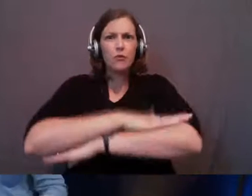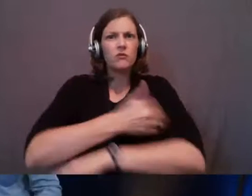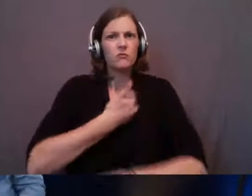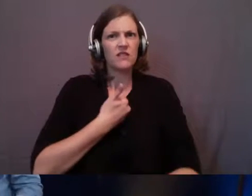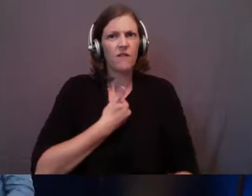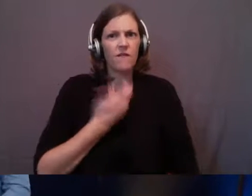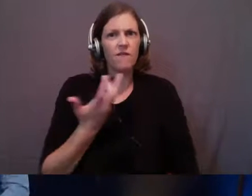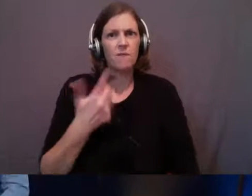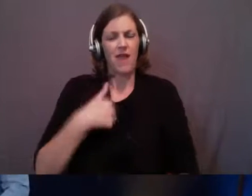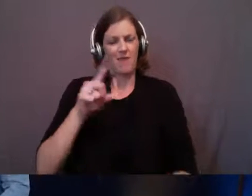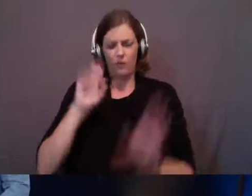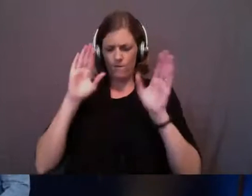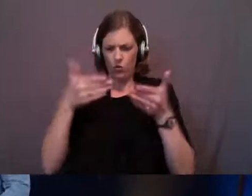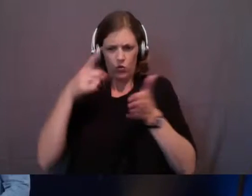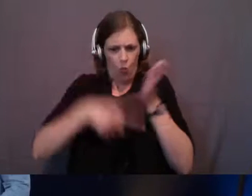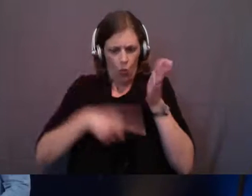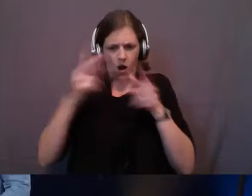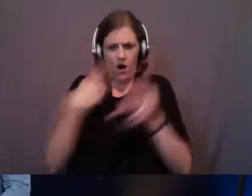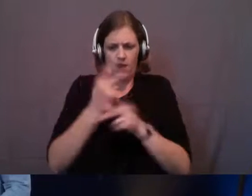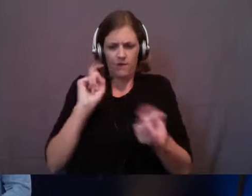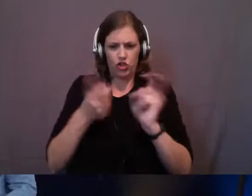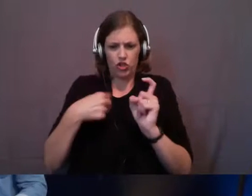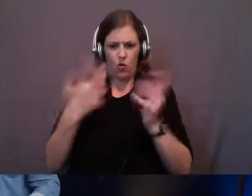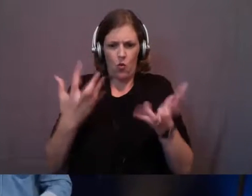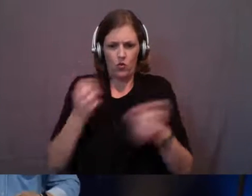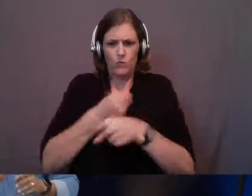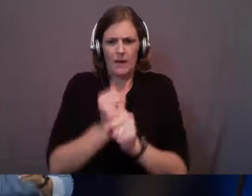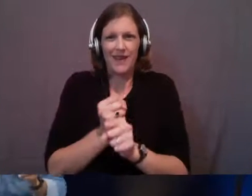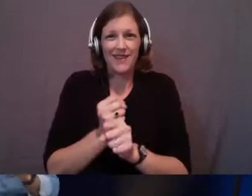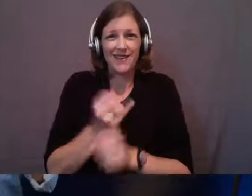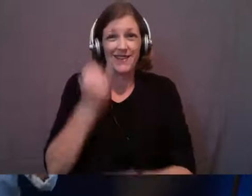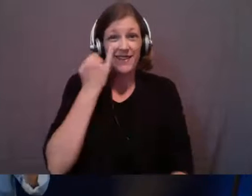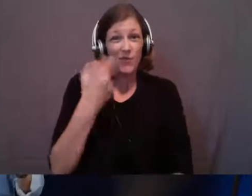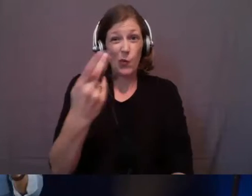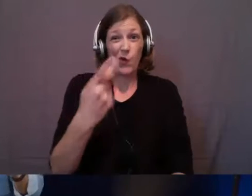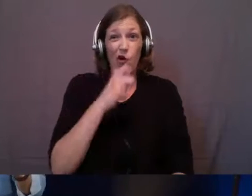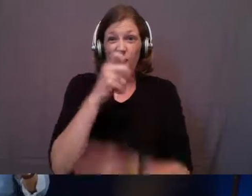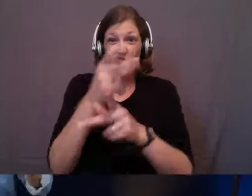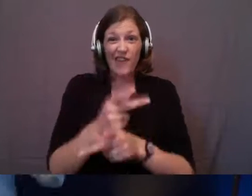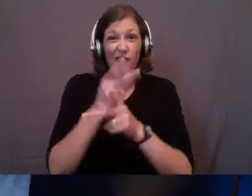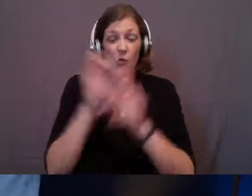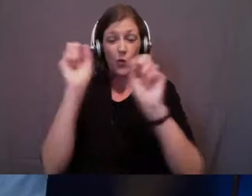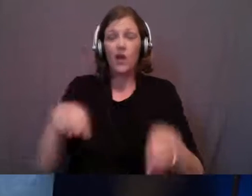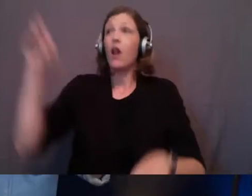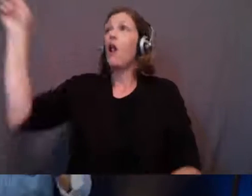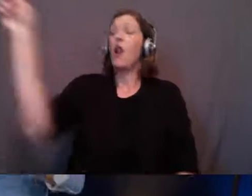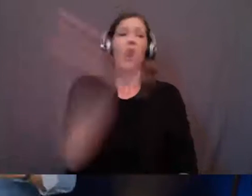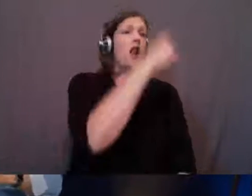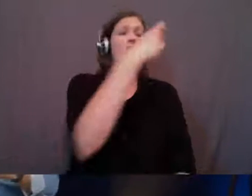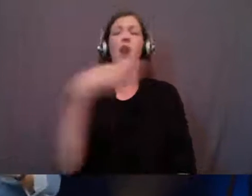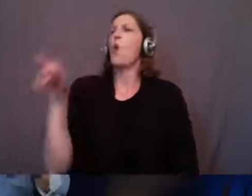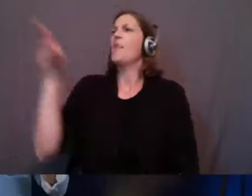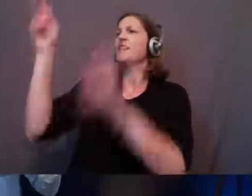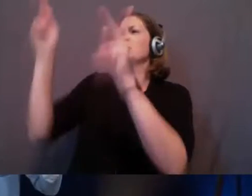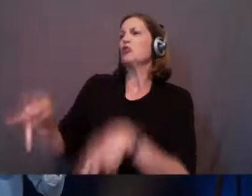change I wanted to make. And if we're not careful, we can paint brushstrokes in this country of this person's this and that